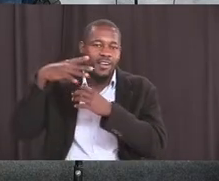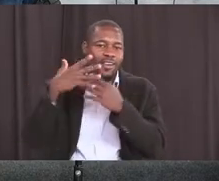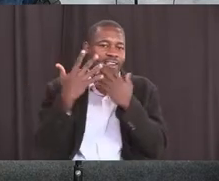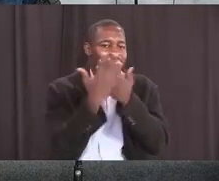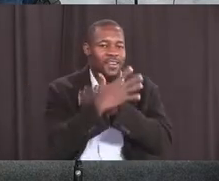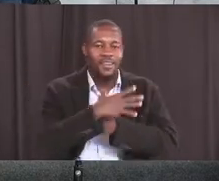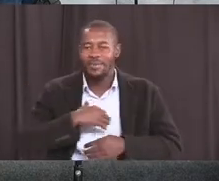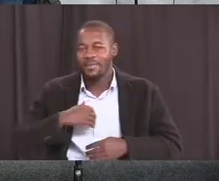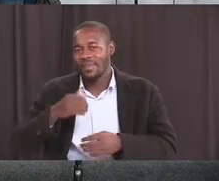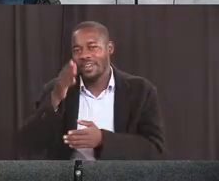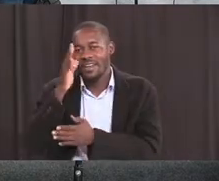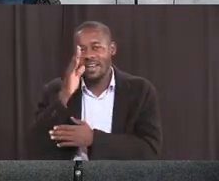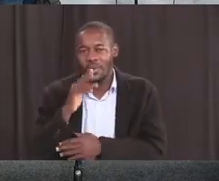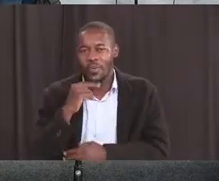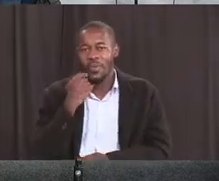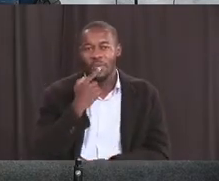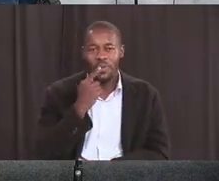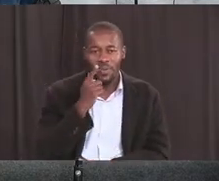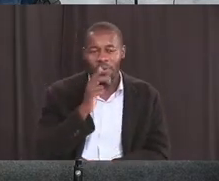God, that is who you